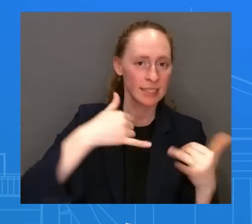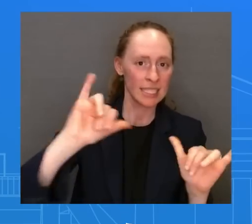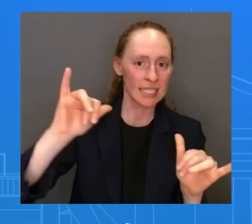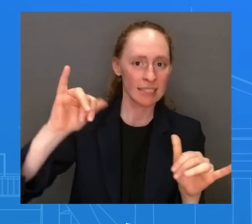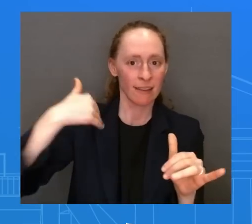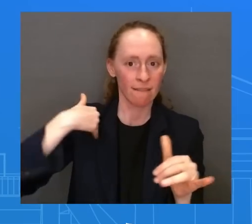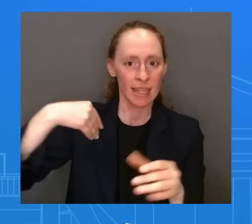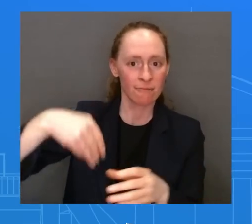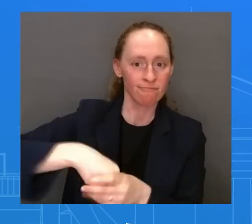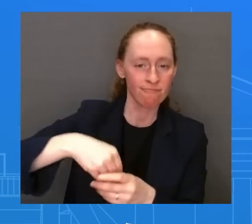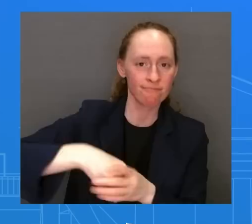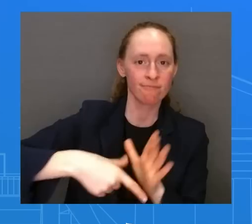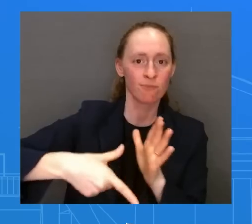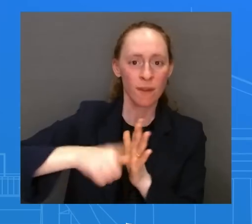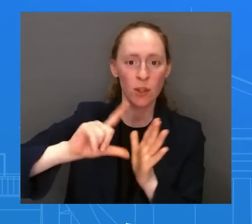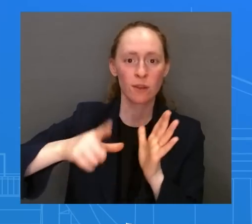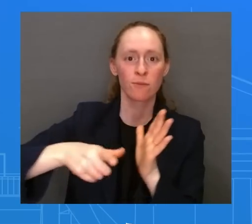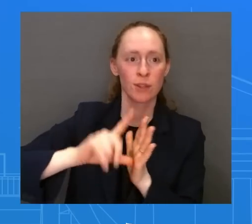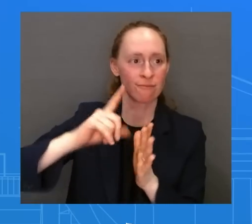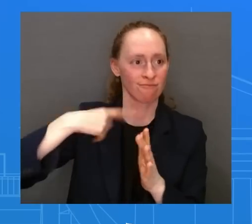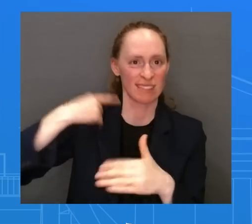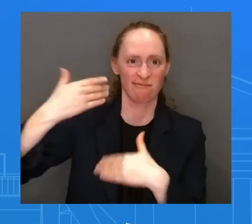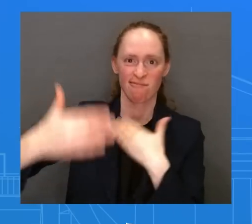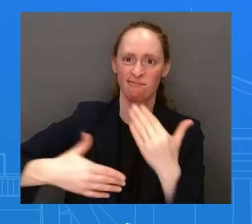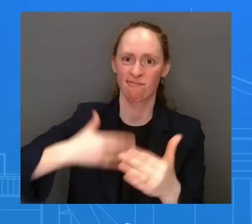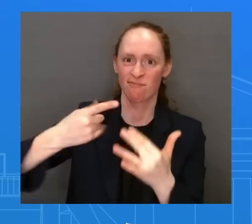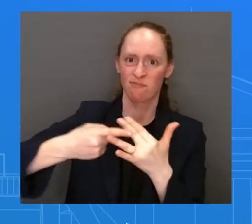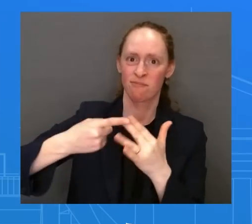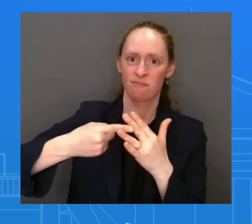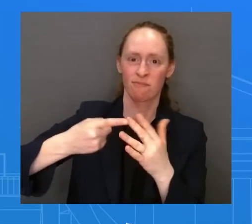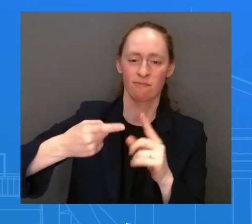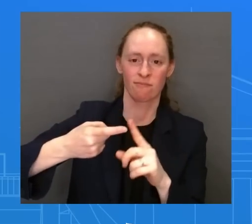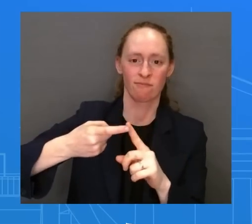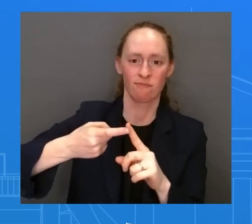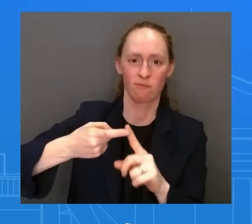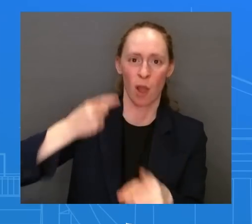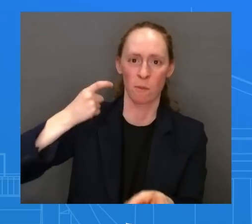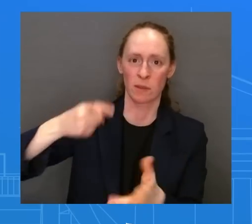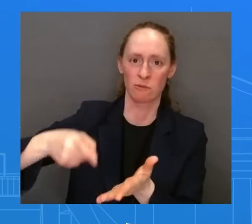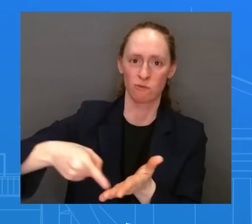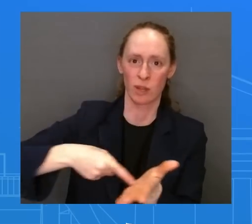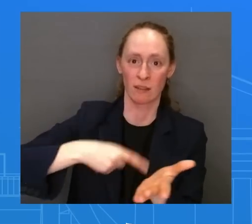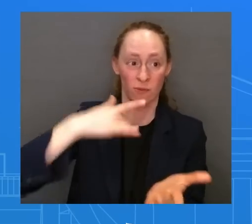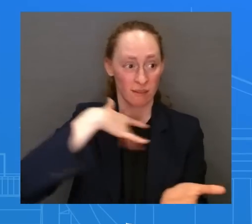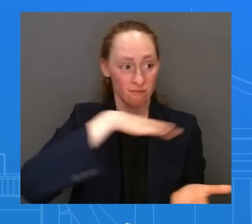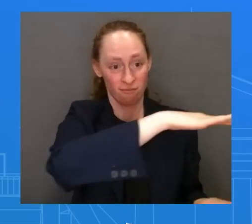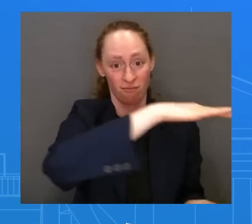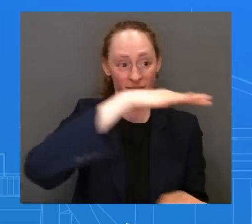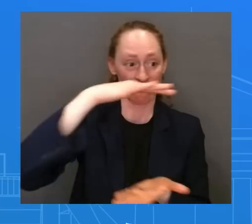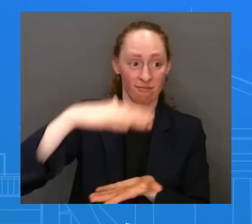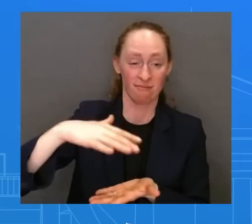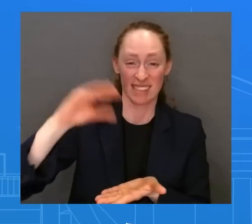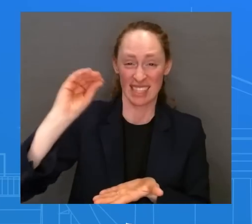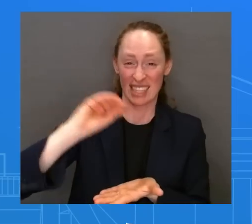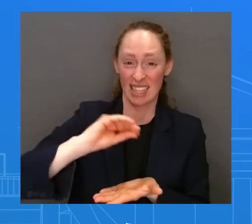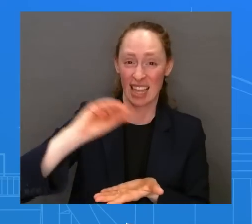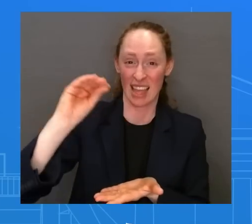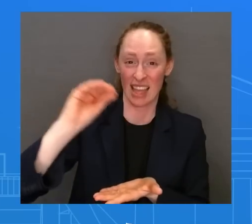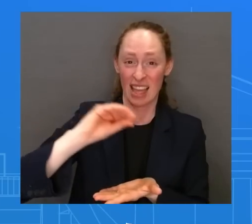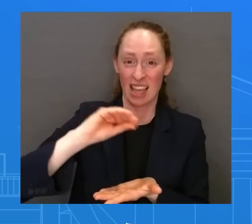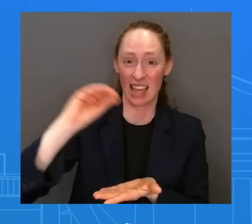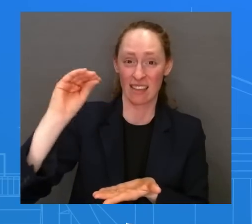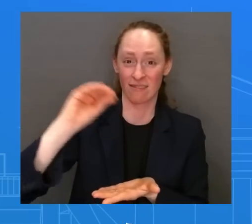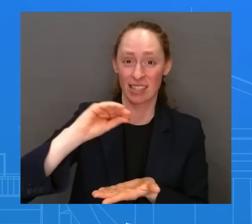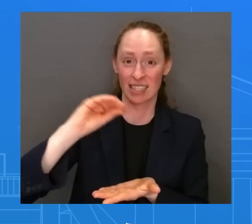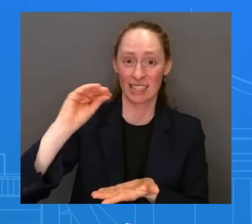visibility into what they had done in fact we spent quite a bit of time after coming into office and I remember this quite clearly trying to get our